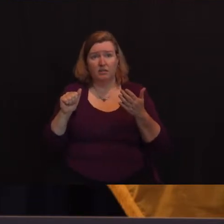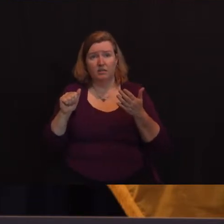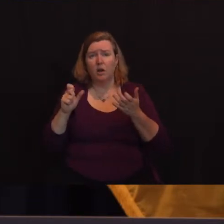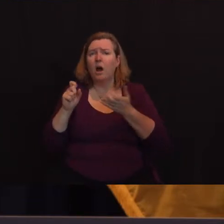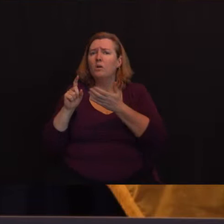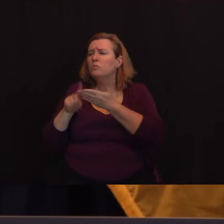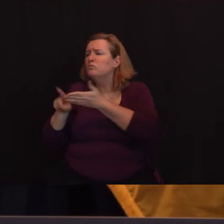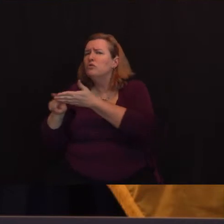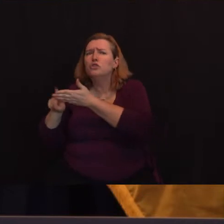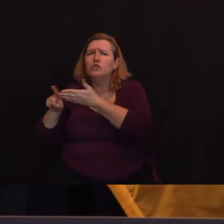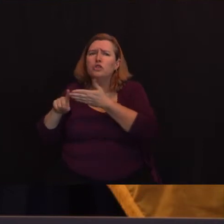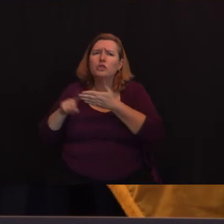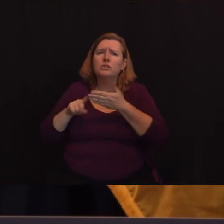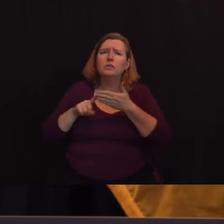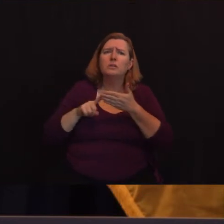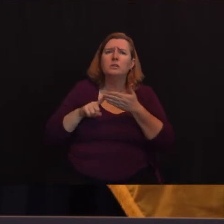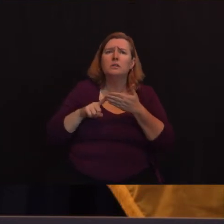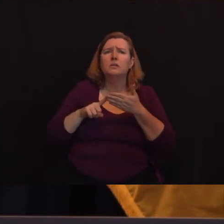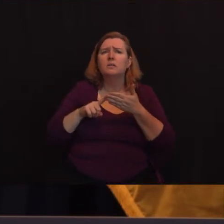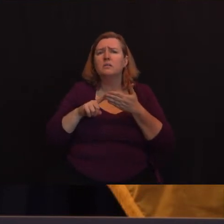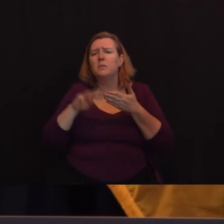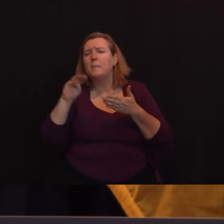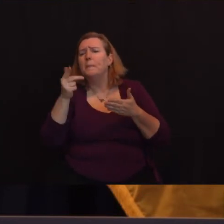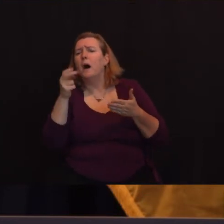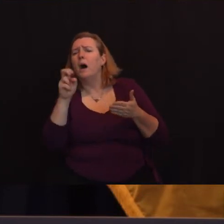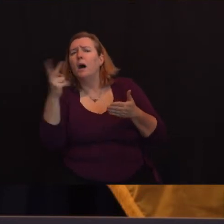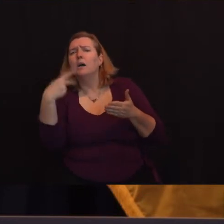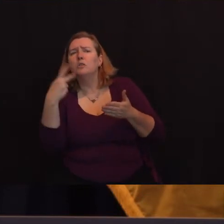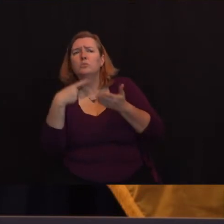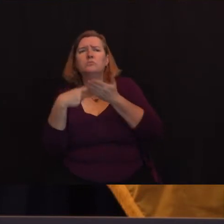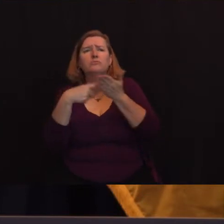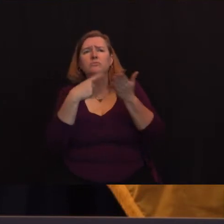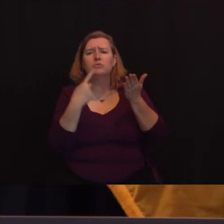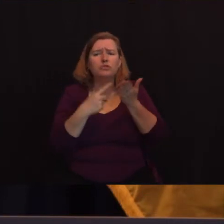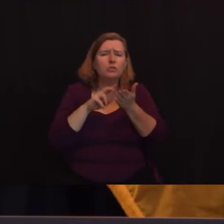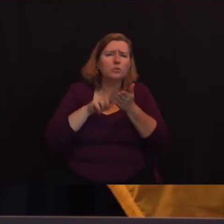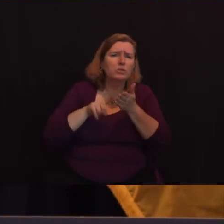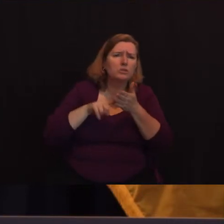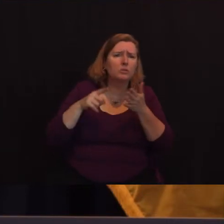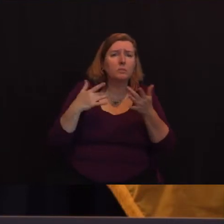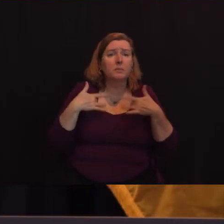maybe Monday latest, let's go through exactly what that looks like, if that's okay.